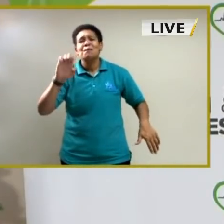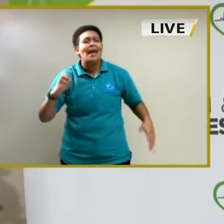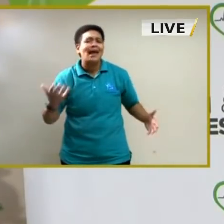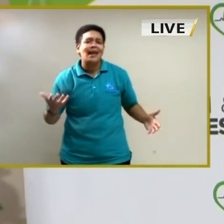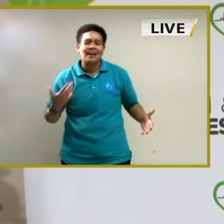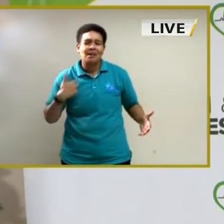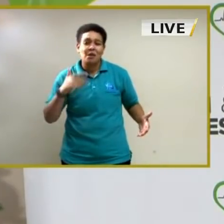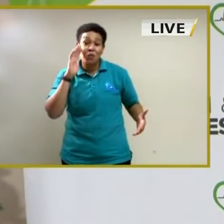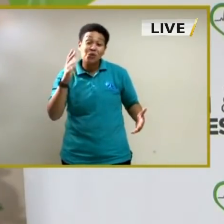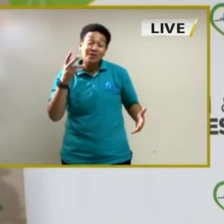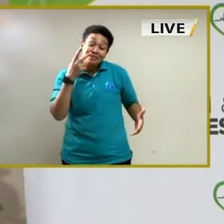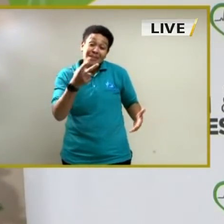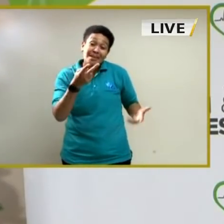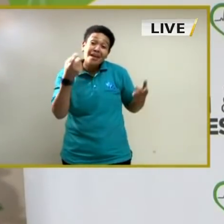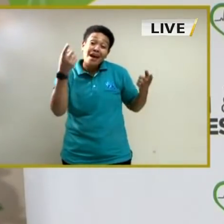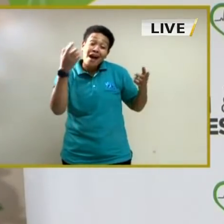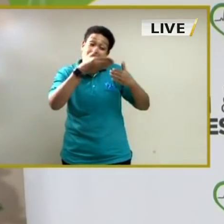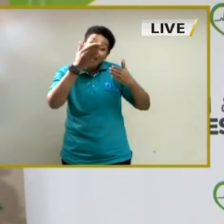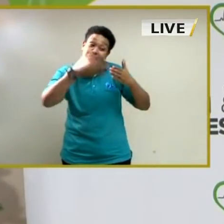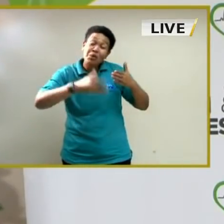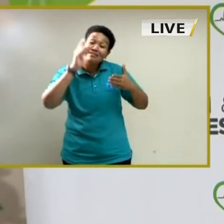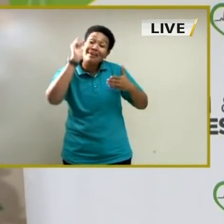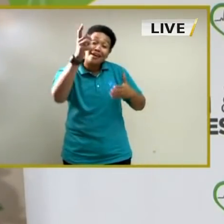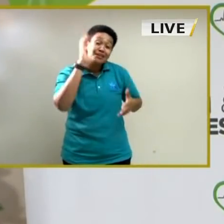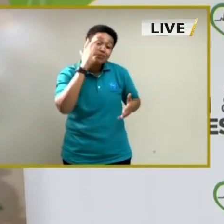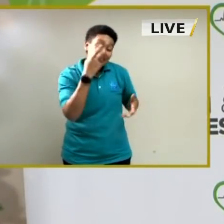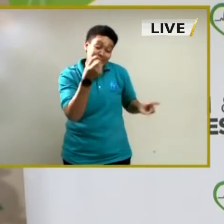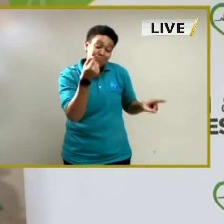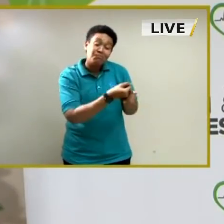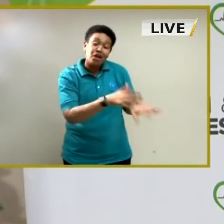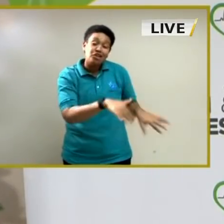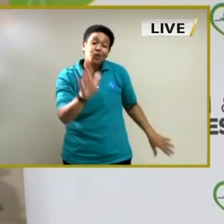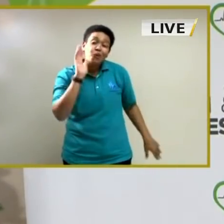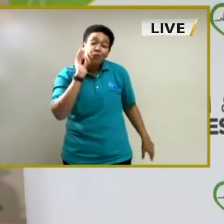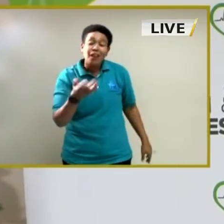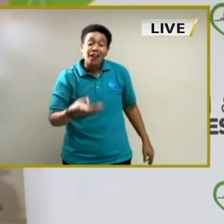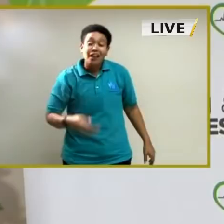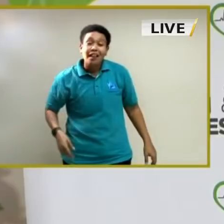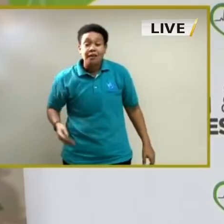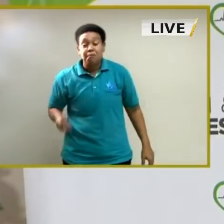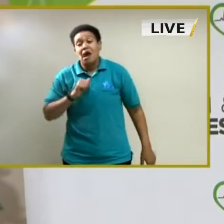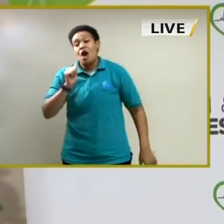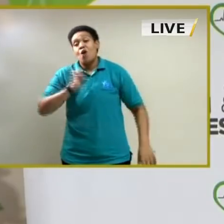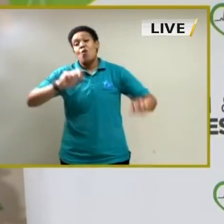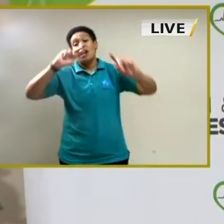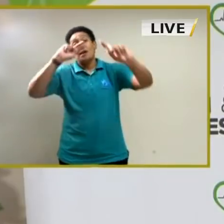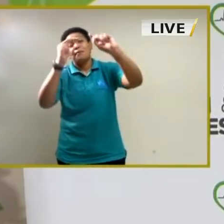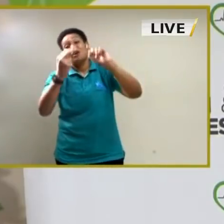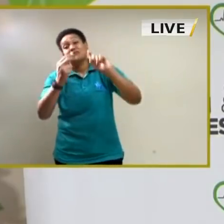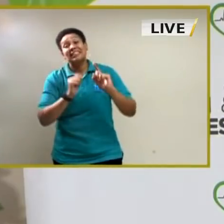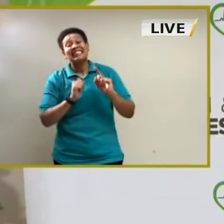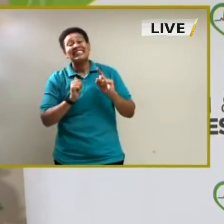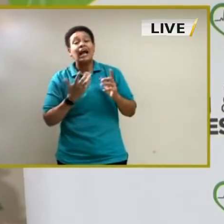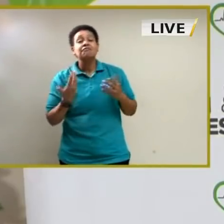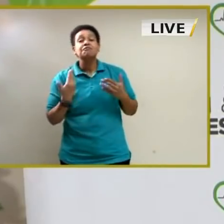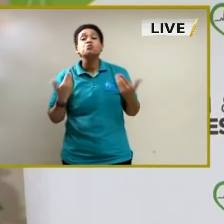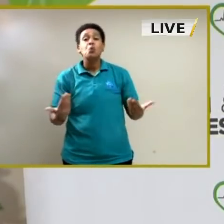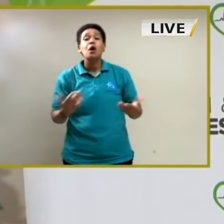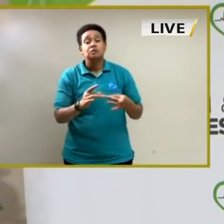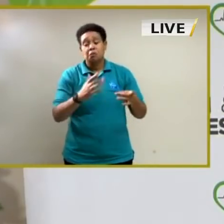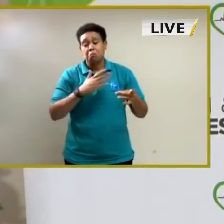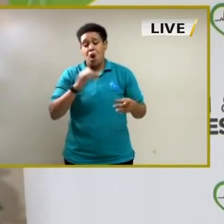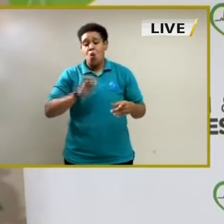see the consequences of that for some time. So my own view, and I'm venturing out here on a limb, but this has